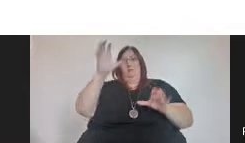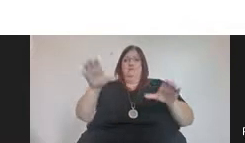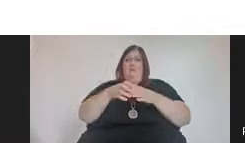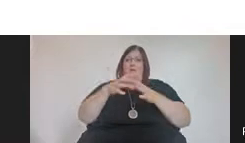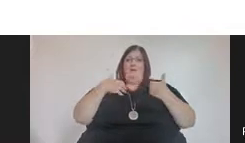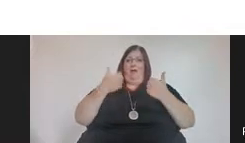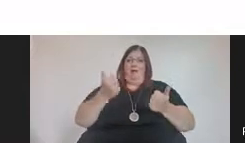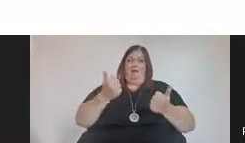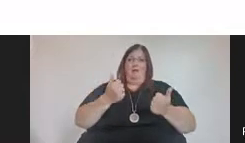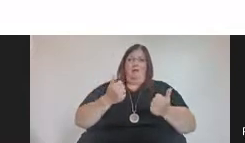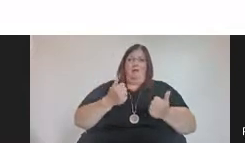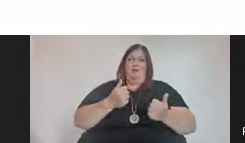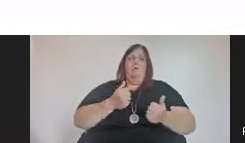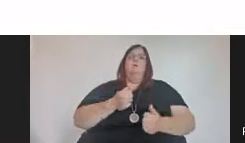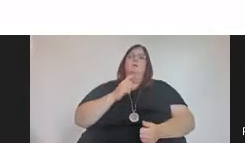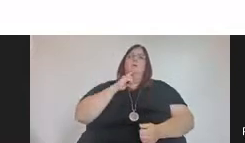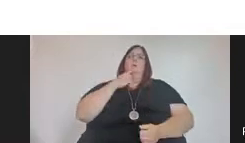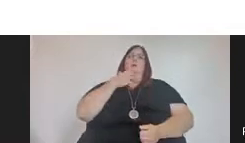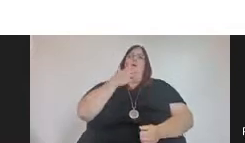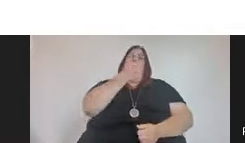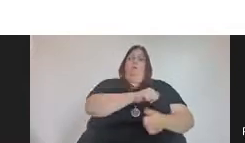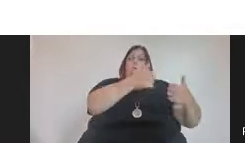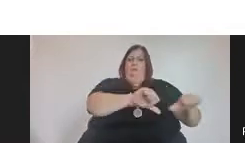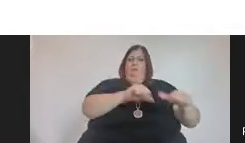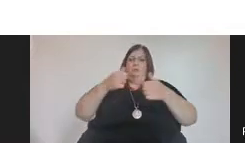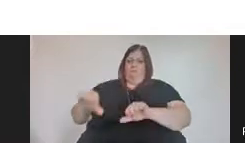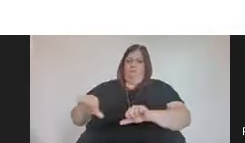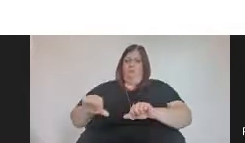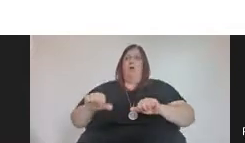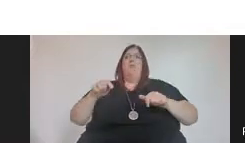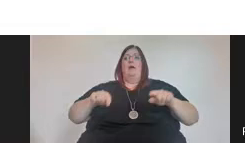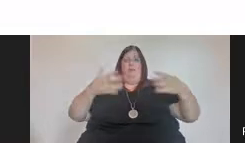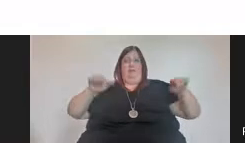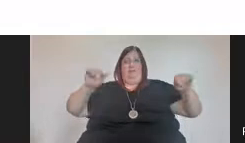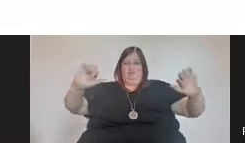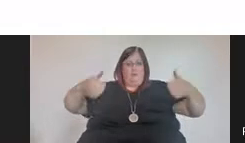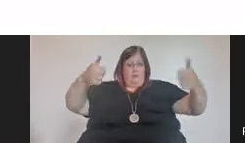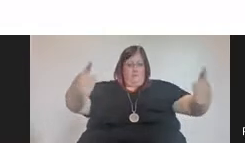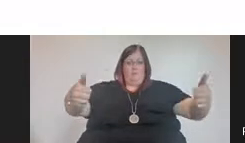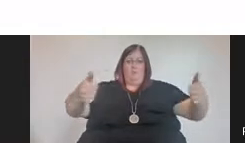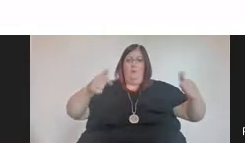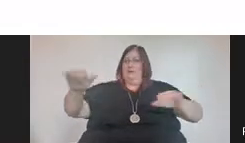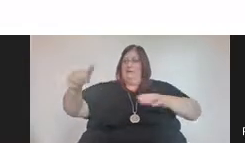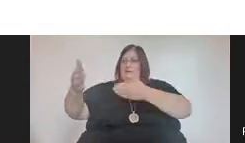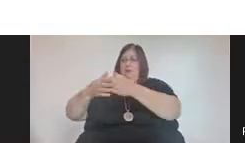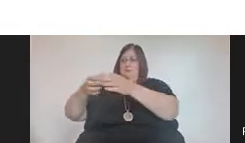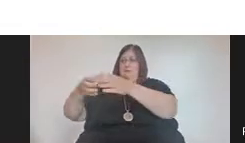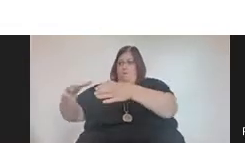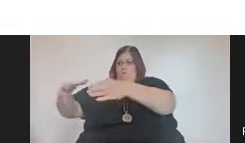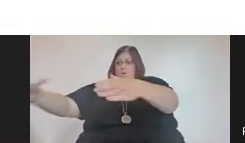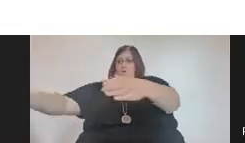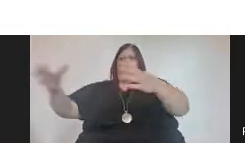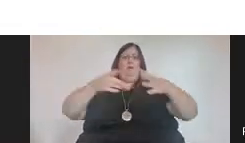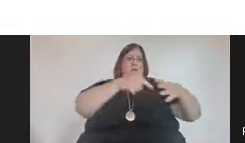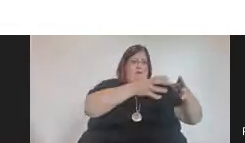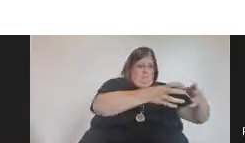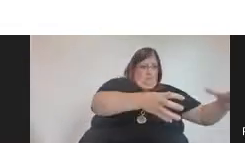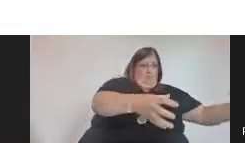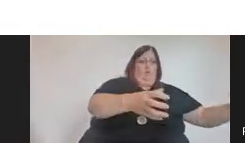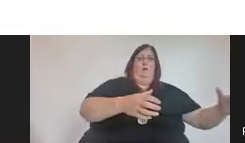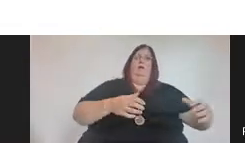status for 2 sites, and then we were able to expand further our testing capacity as the year progressed, so more and